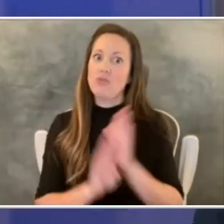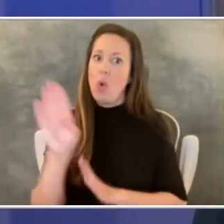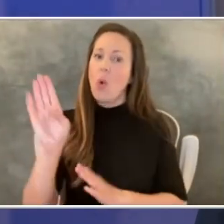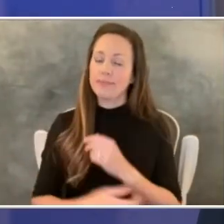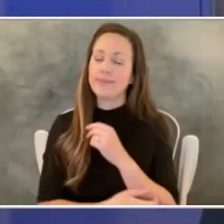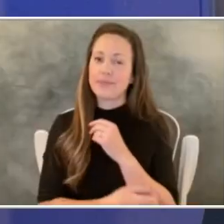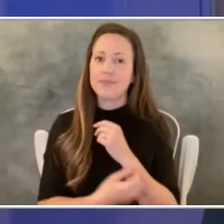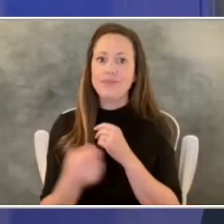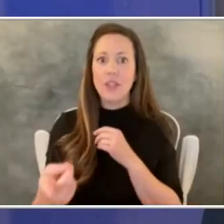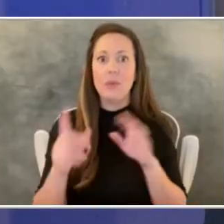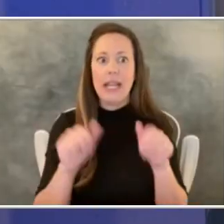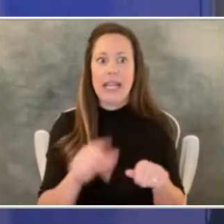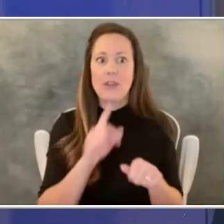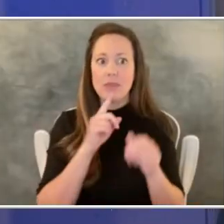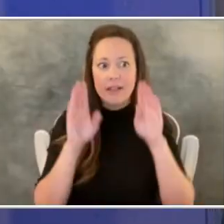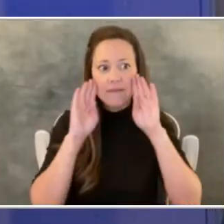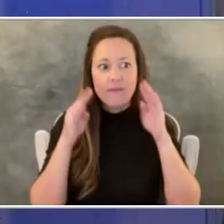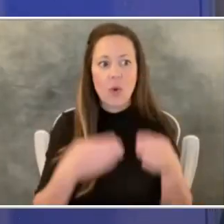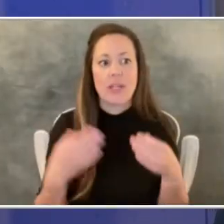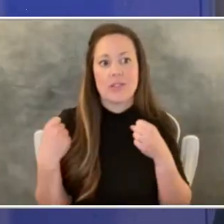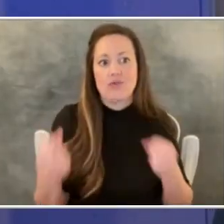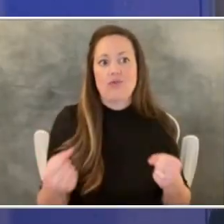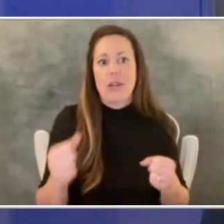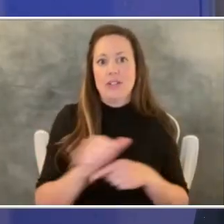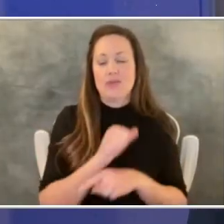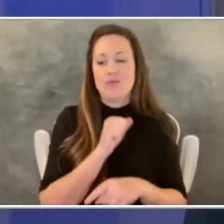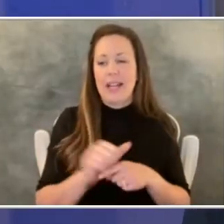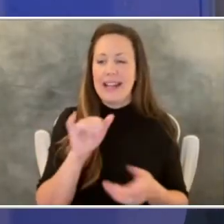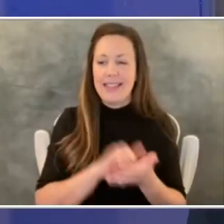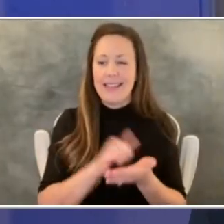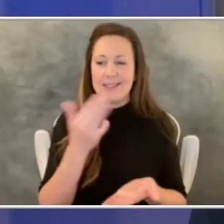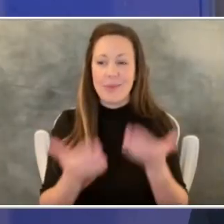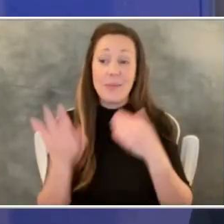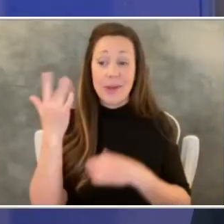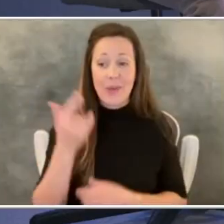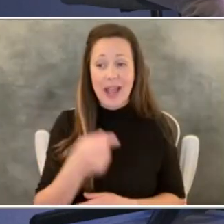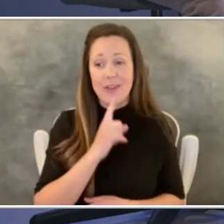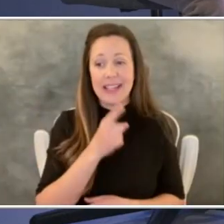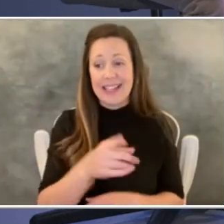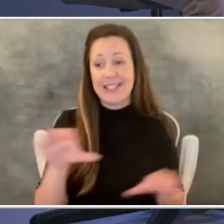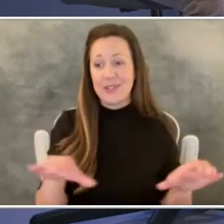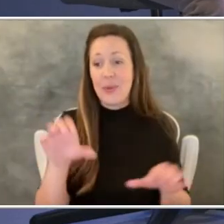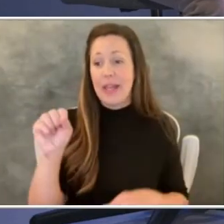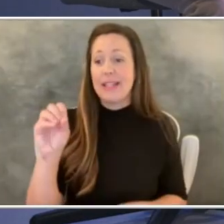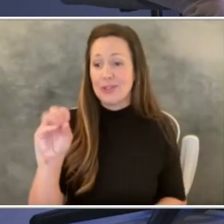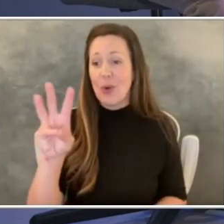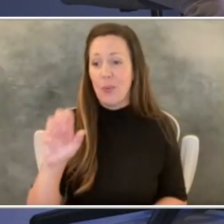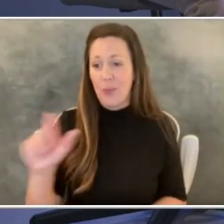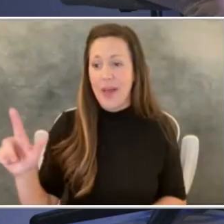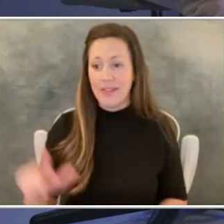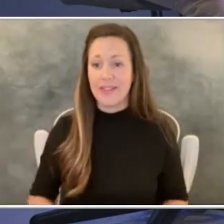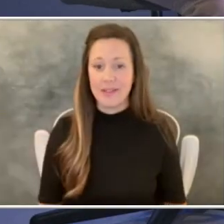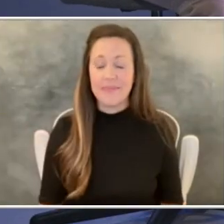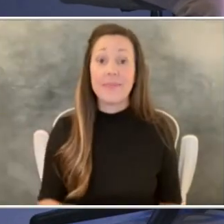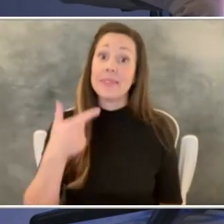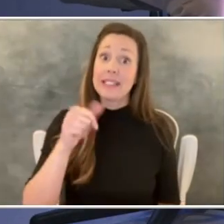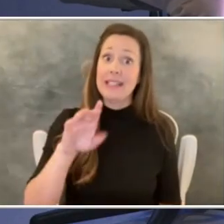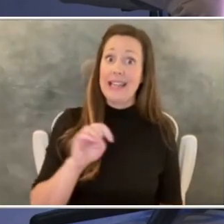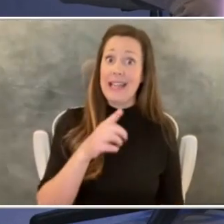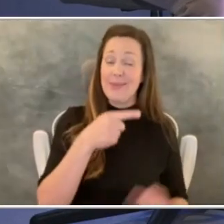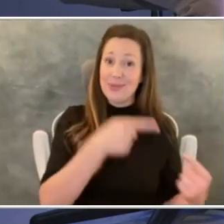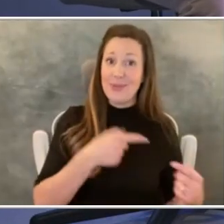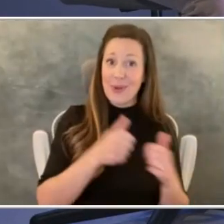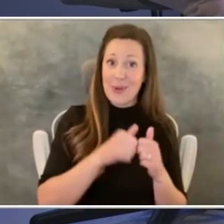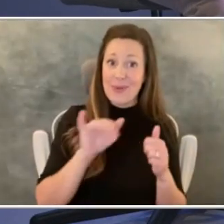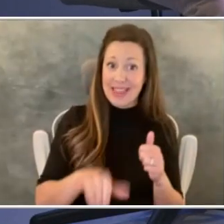strength training. And that's probably why we're, doing as well as we did. Gabe, is that something you struggled with, trying to pace yourself, or did